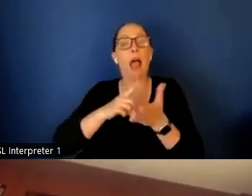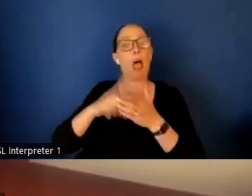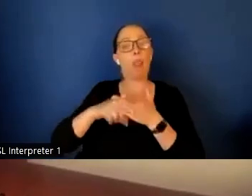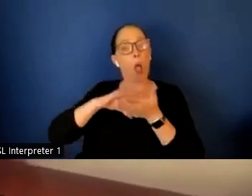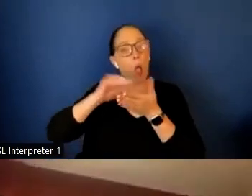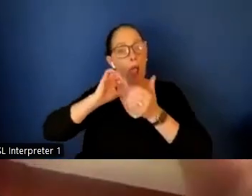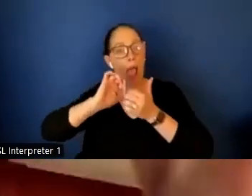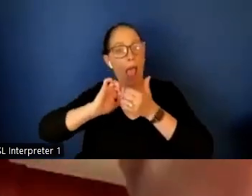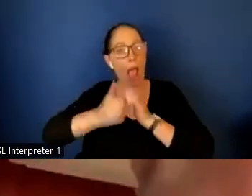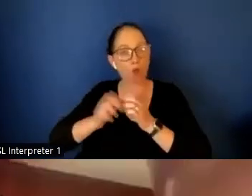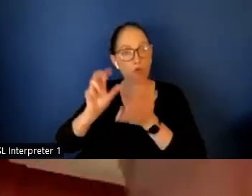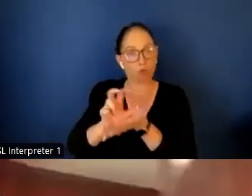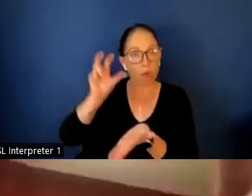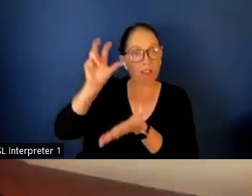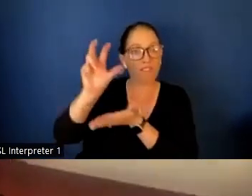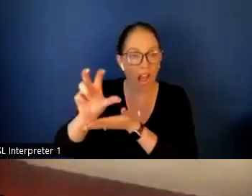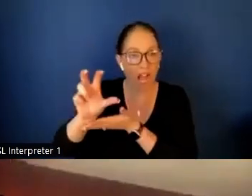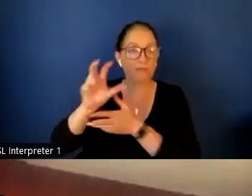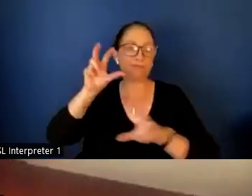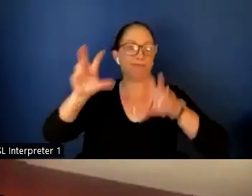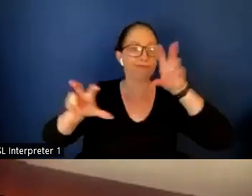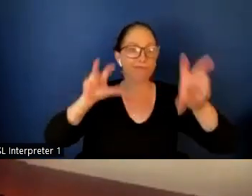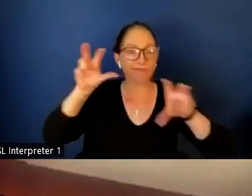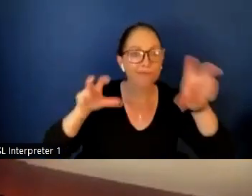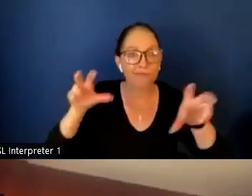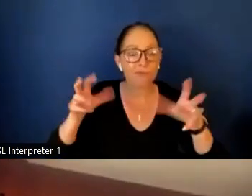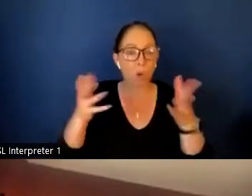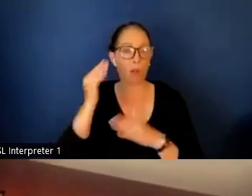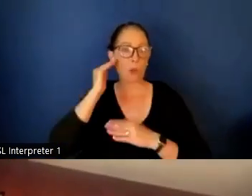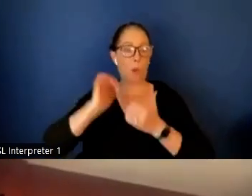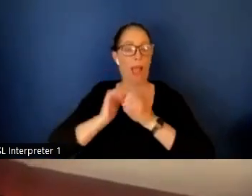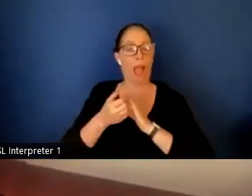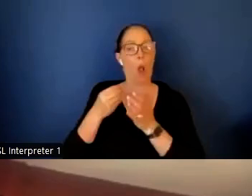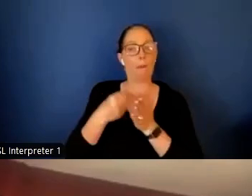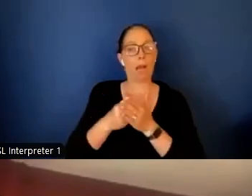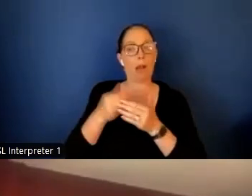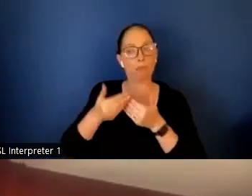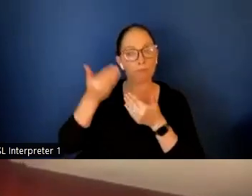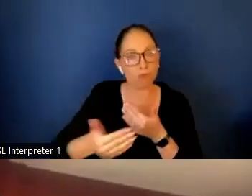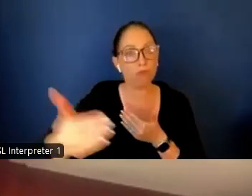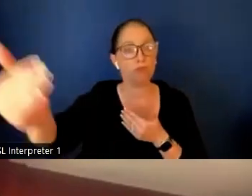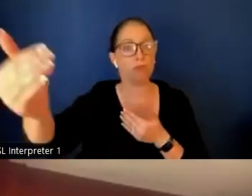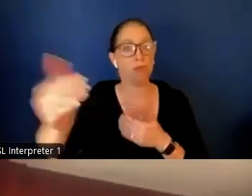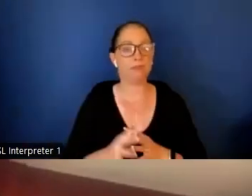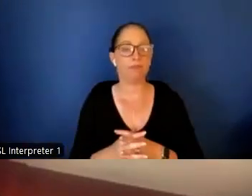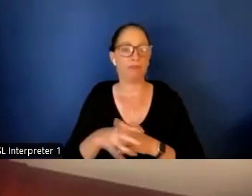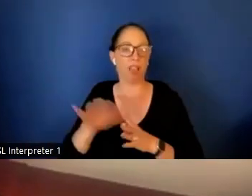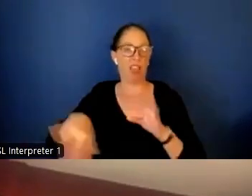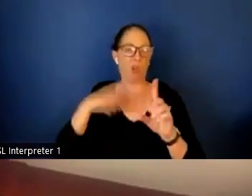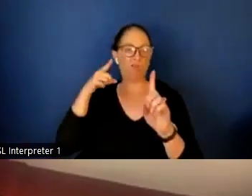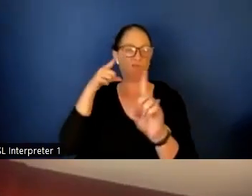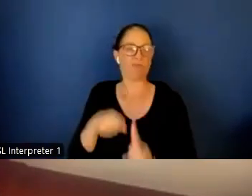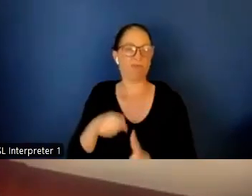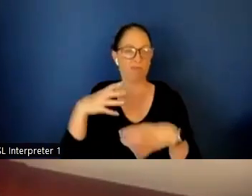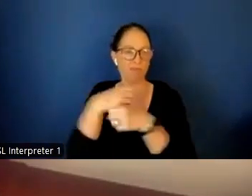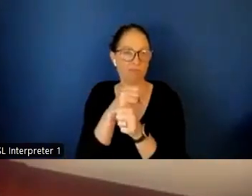to know how to make more money after the 3 years, Kendra said. Those are the big points. Awesome.